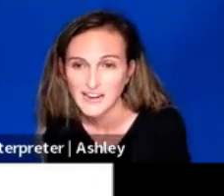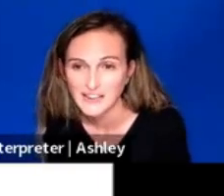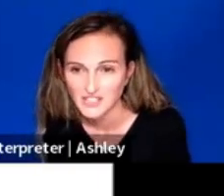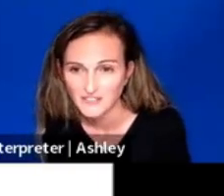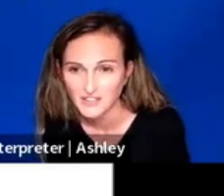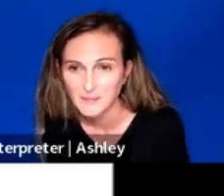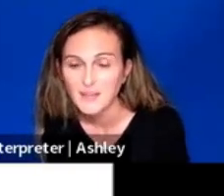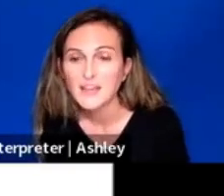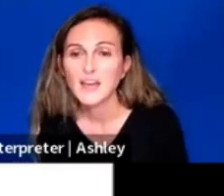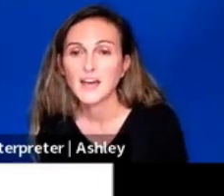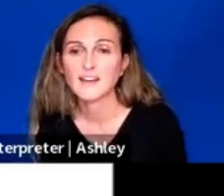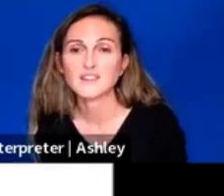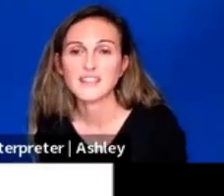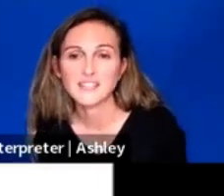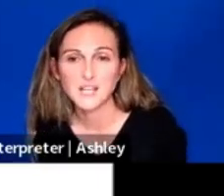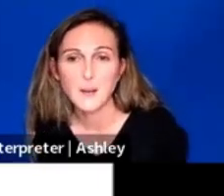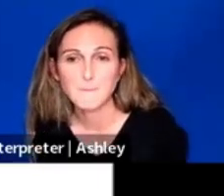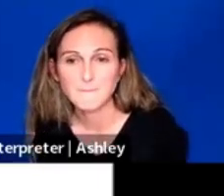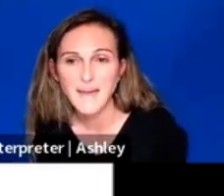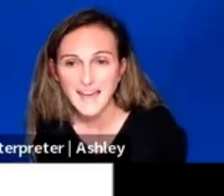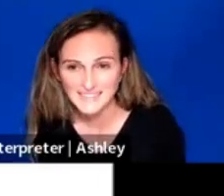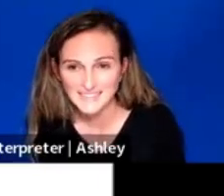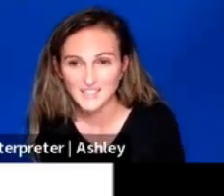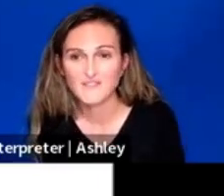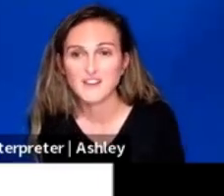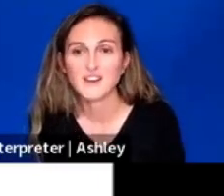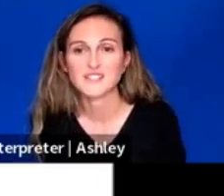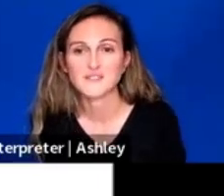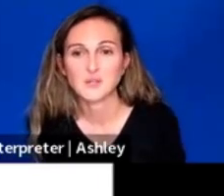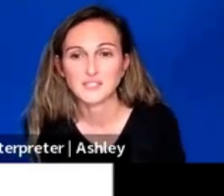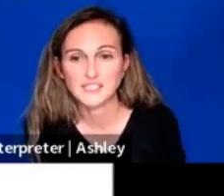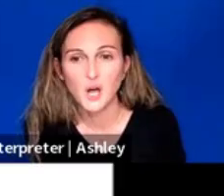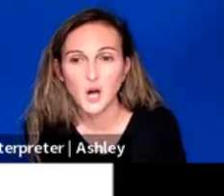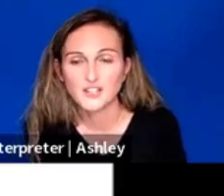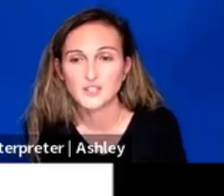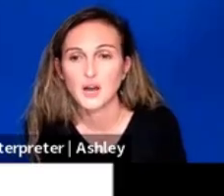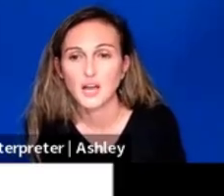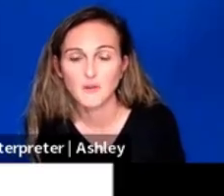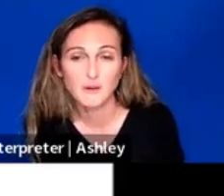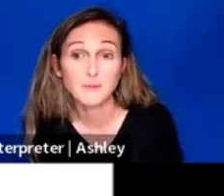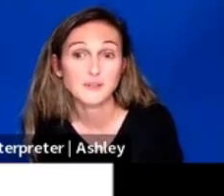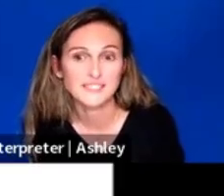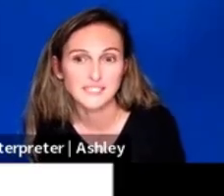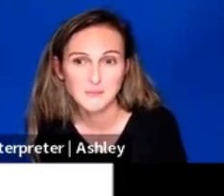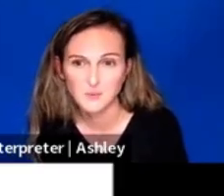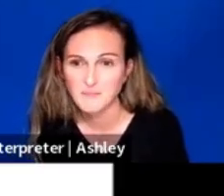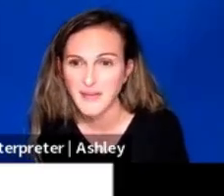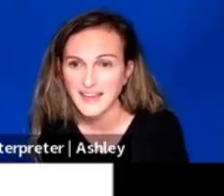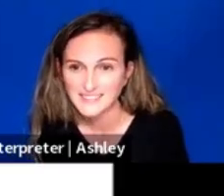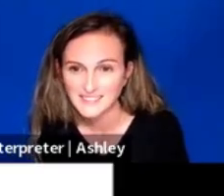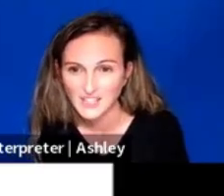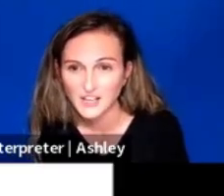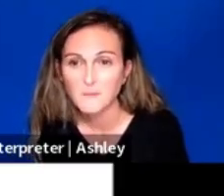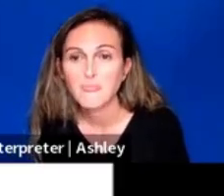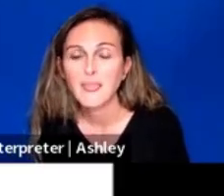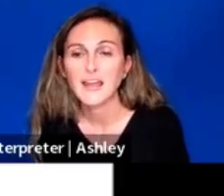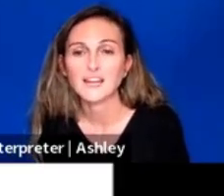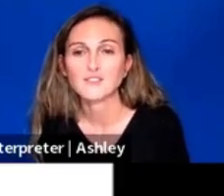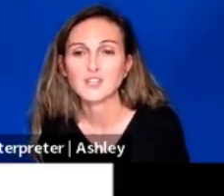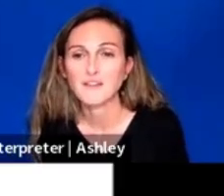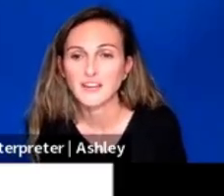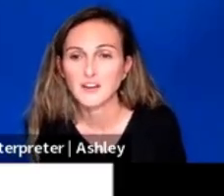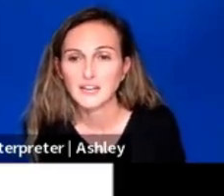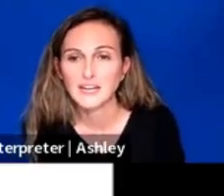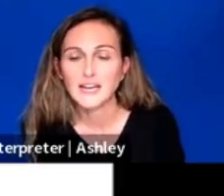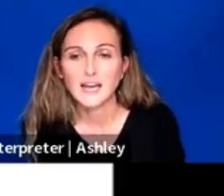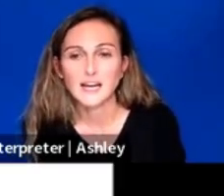the more challenging for them. Another thing is masks are very difficult. It's hard to read a person's lips with masks on. If